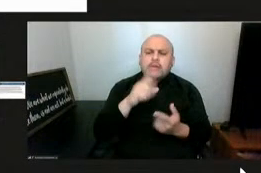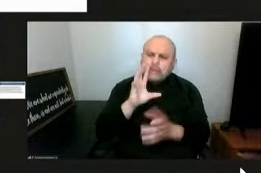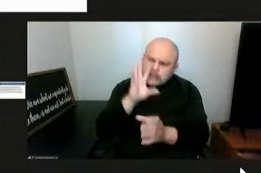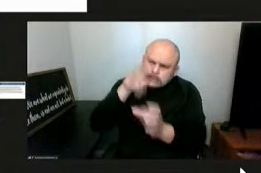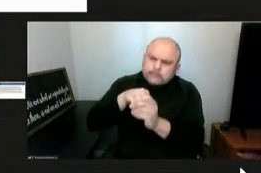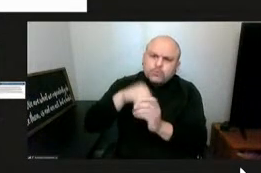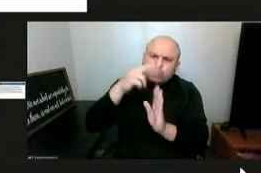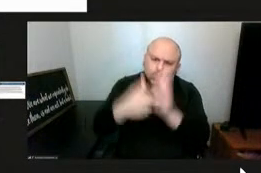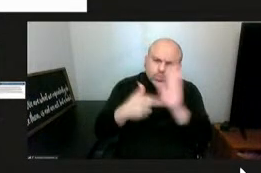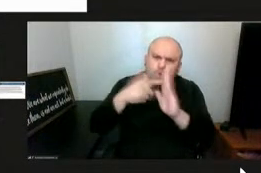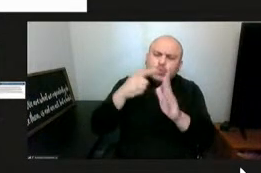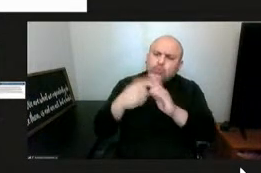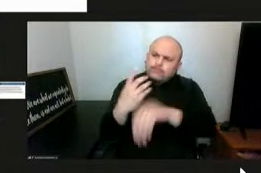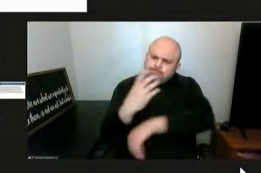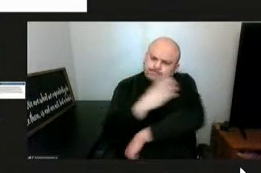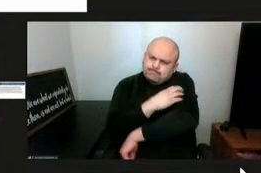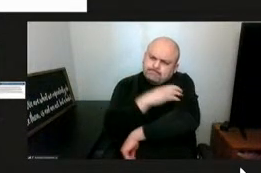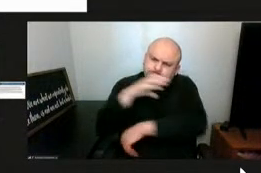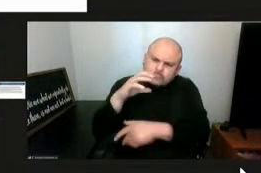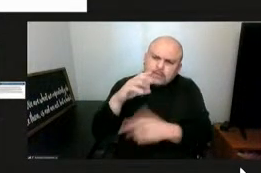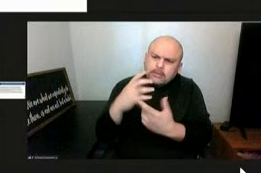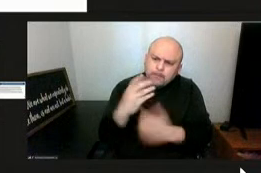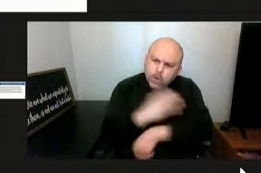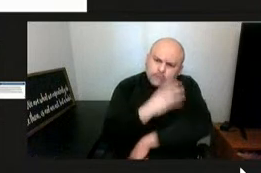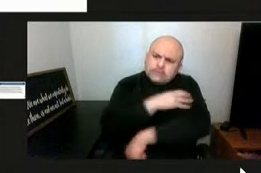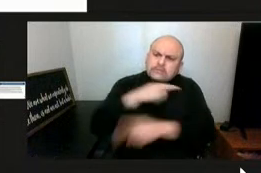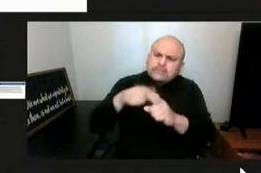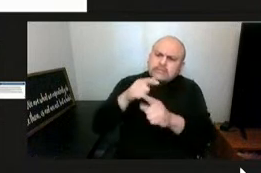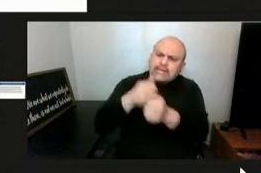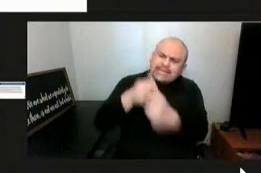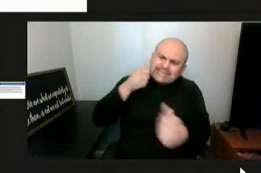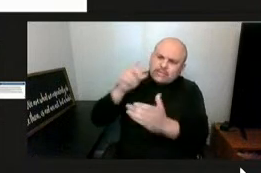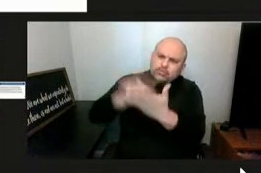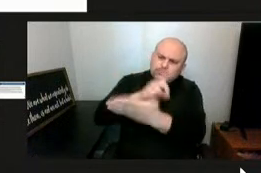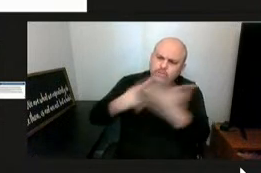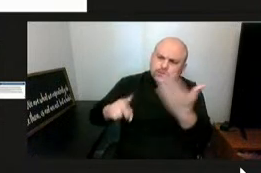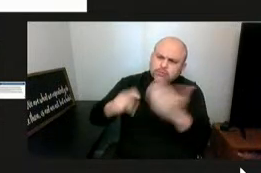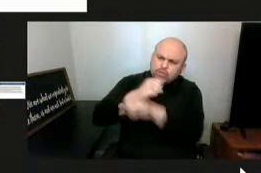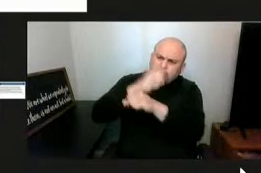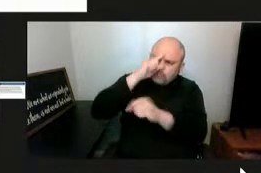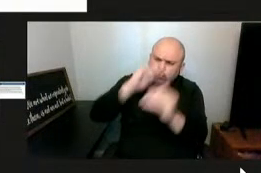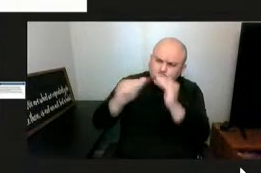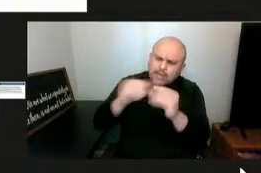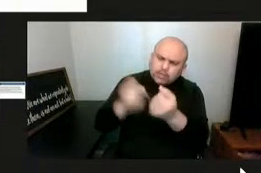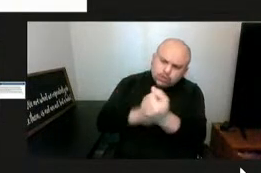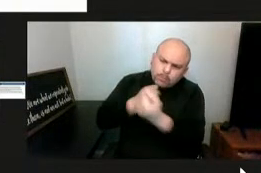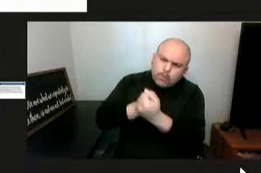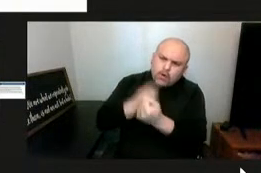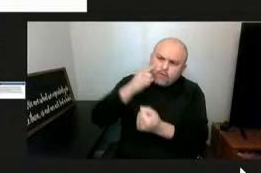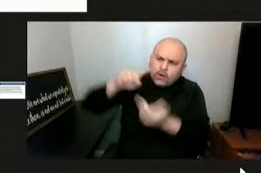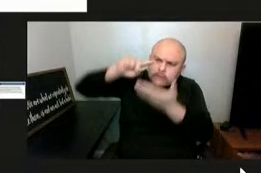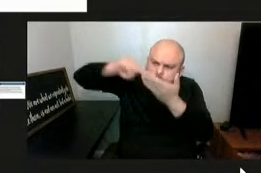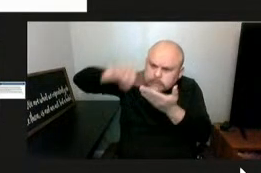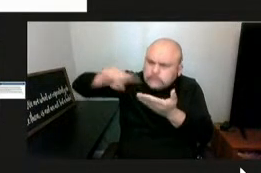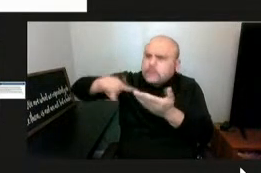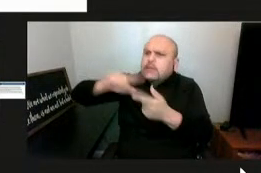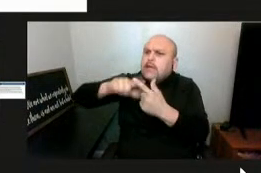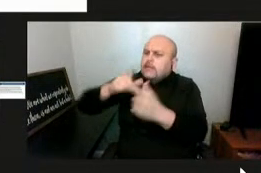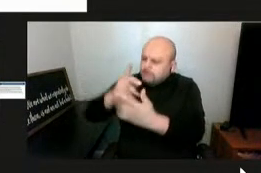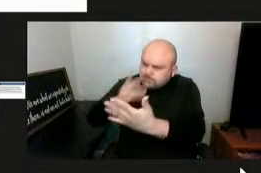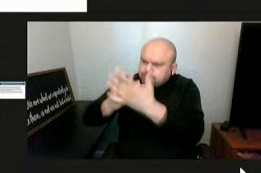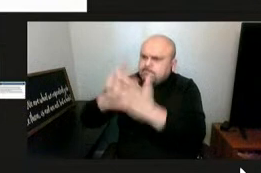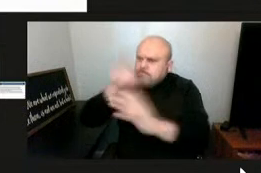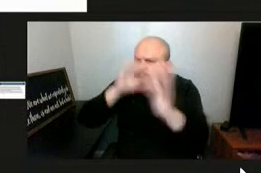strengthening anti-discrimination protections for the community and support investigation and prosecution of hate